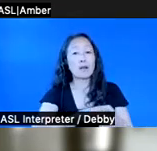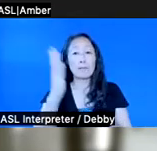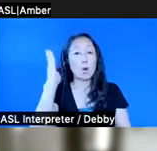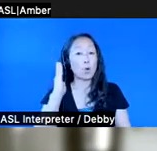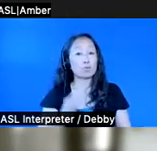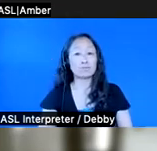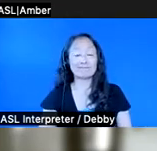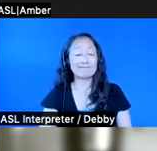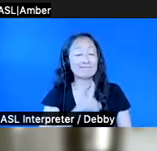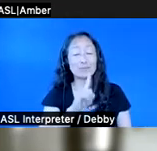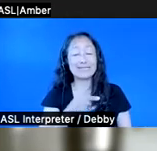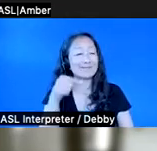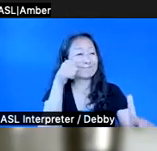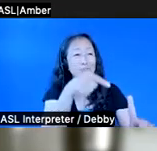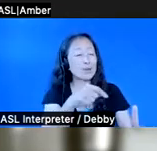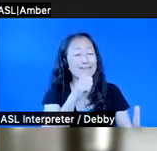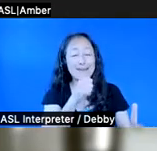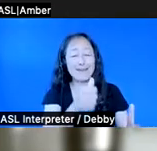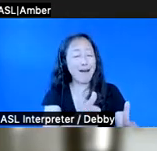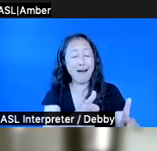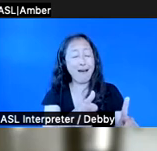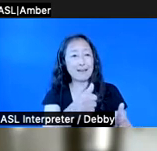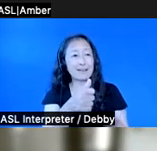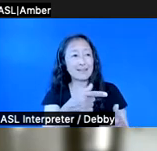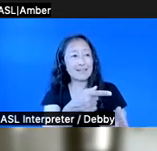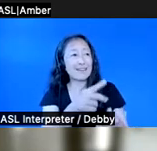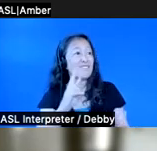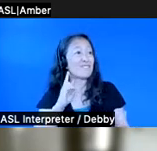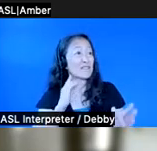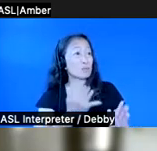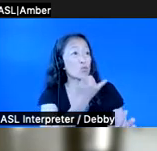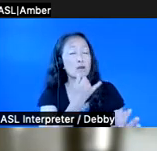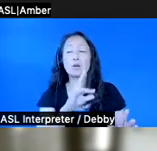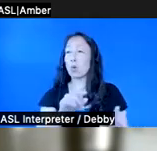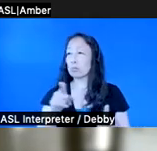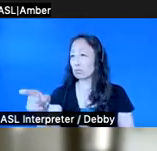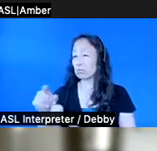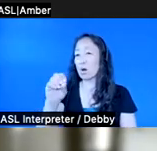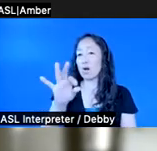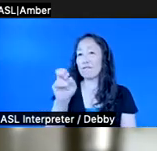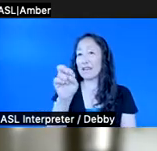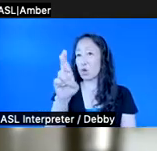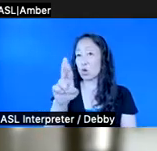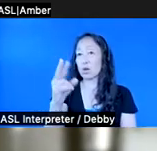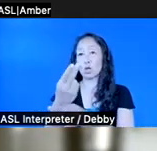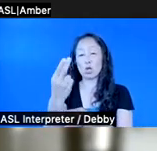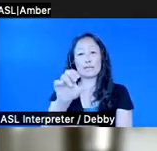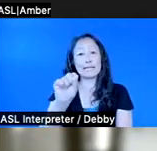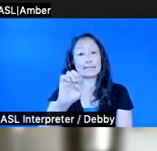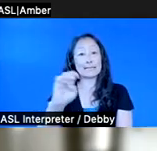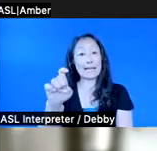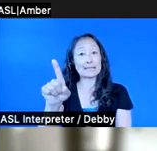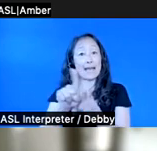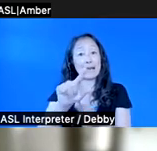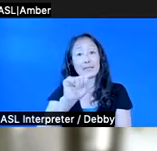do. It's about someone making a decision to use sex as a tool or a weapon against another human being